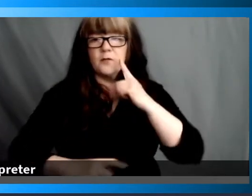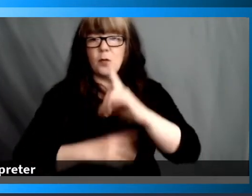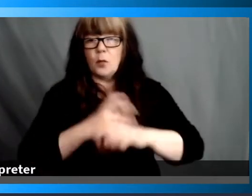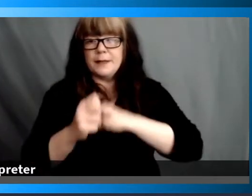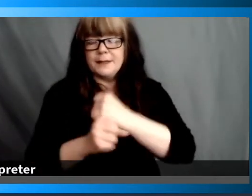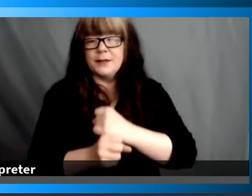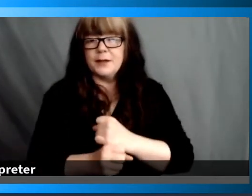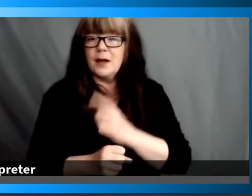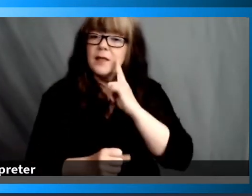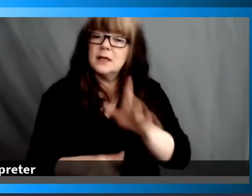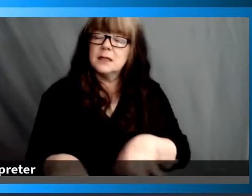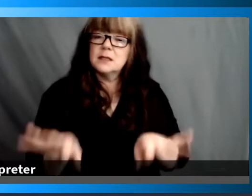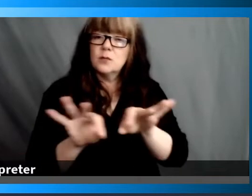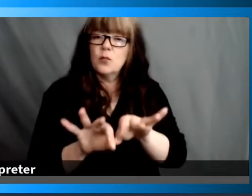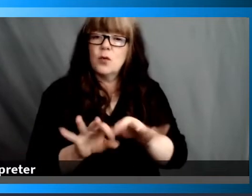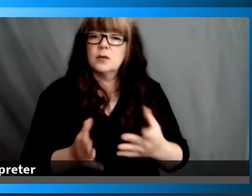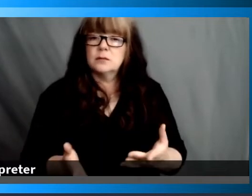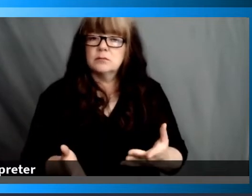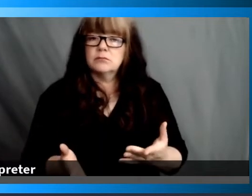be,